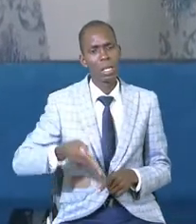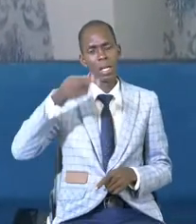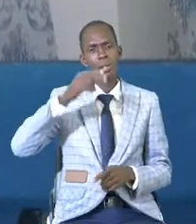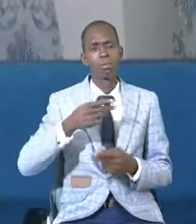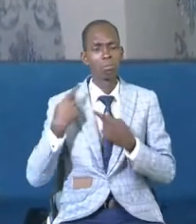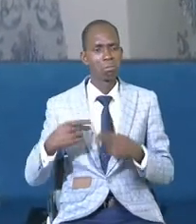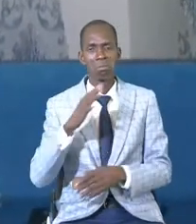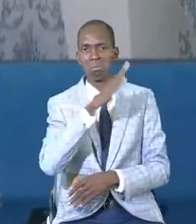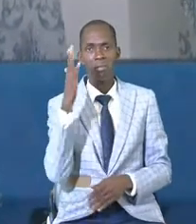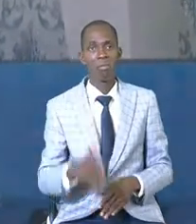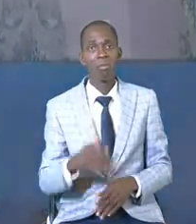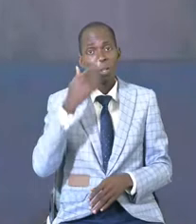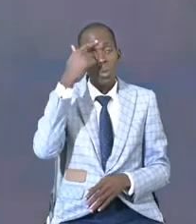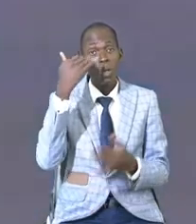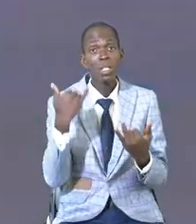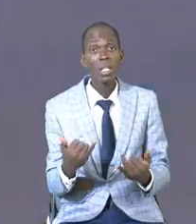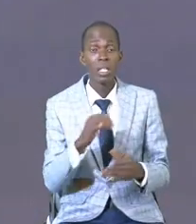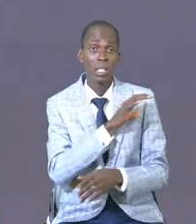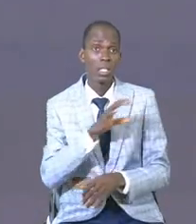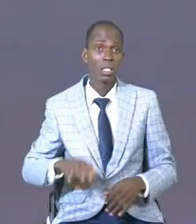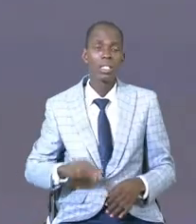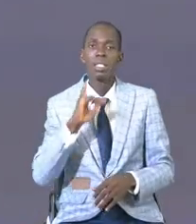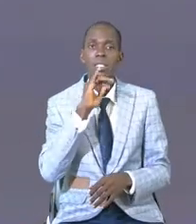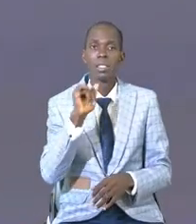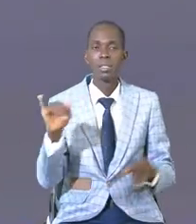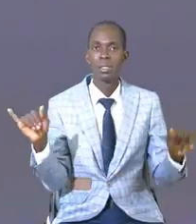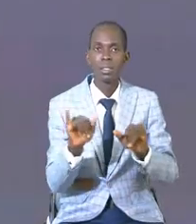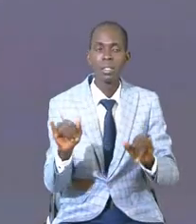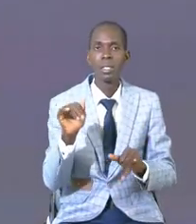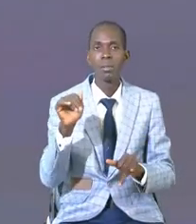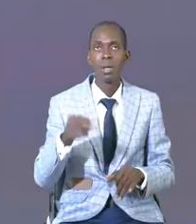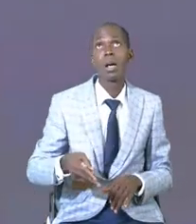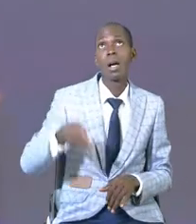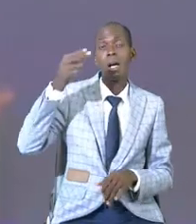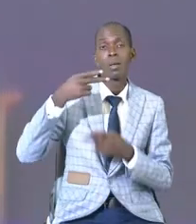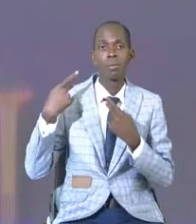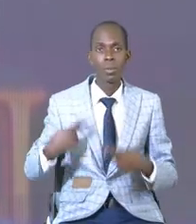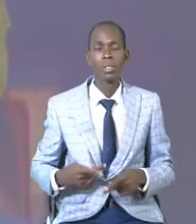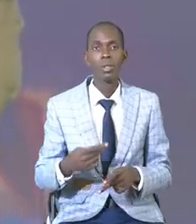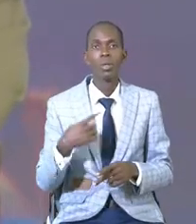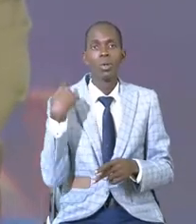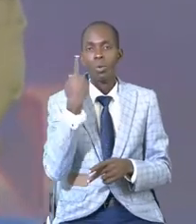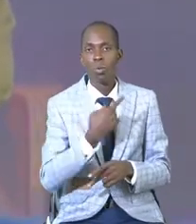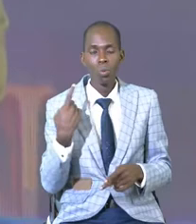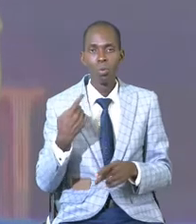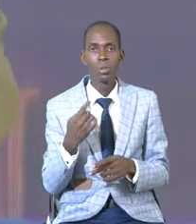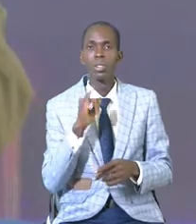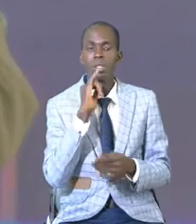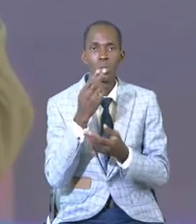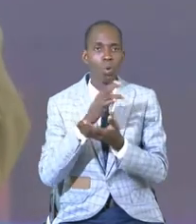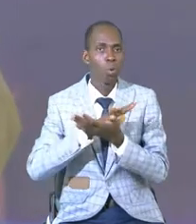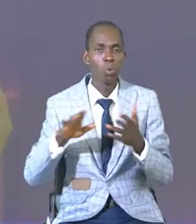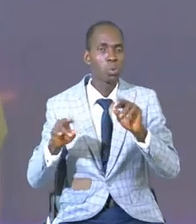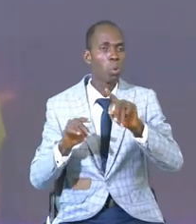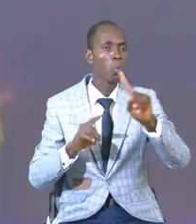now Christ is such an high priest. He became us, he befitted us. Oh, he's holy, no other one as holy as